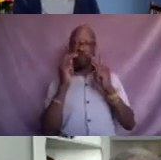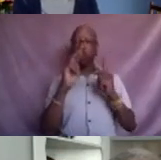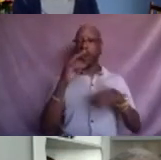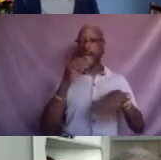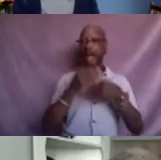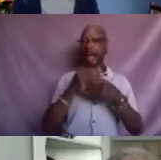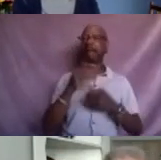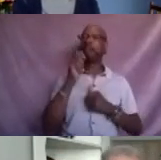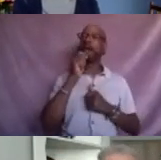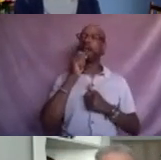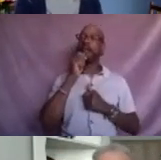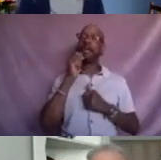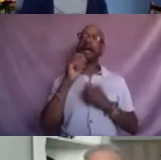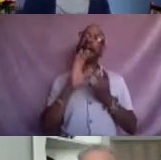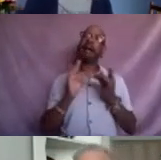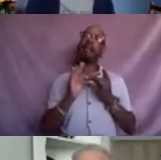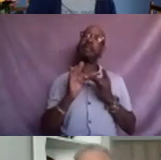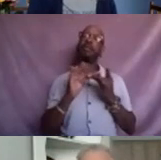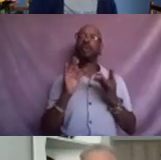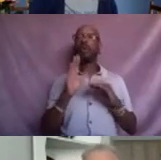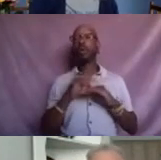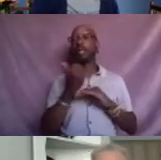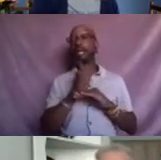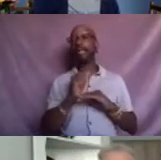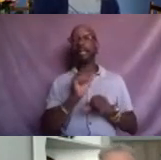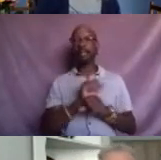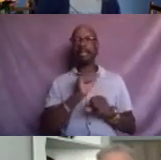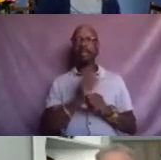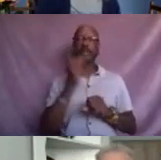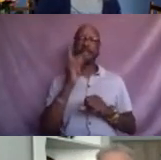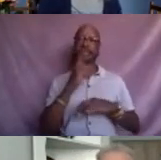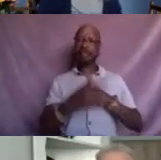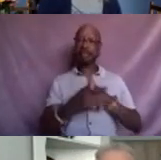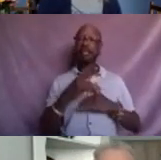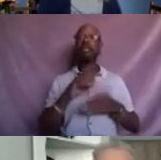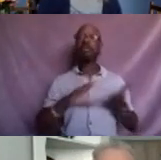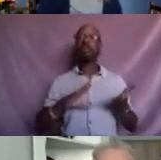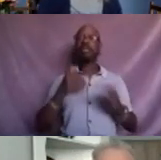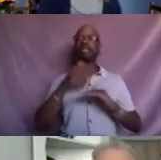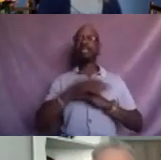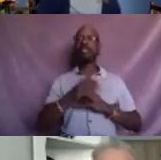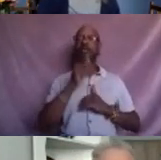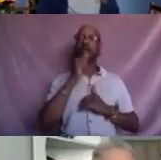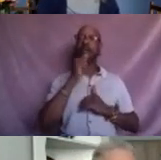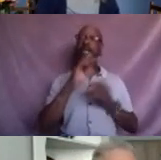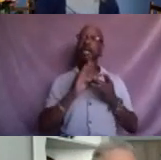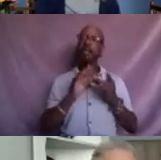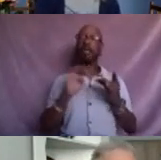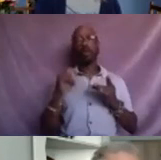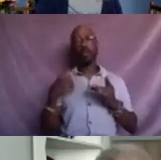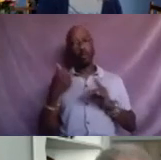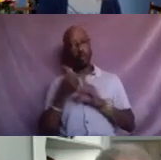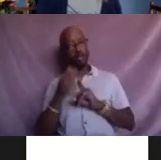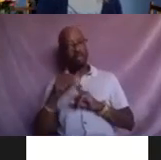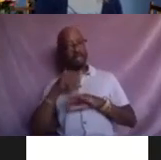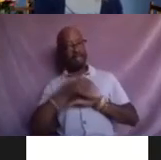on assignments. So on a particular assignment, there's a space where students can send you a private comment, or you can send a student a private comment.